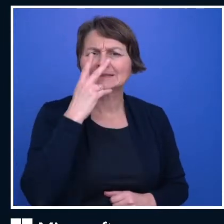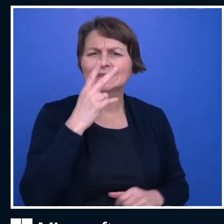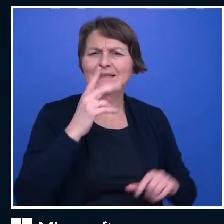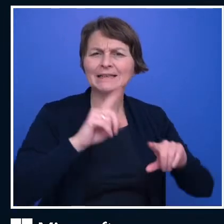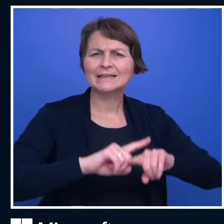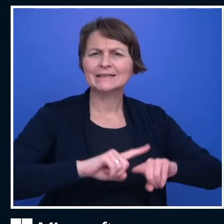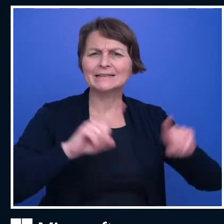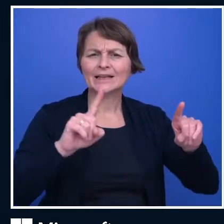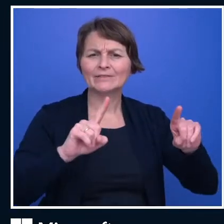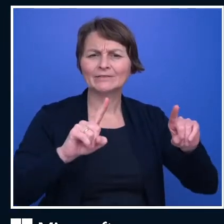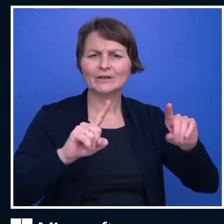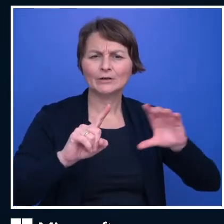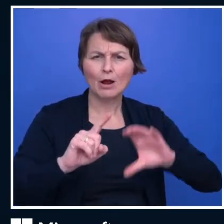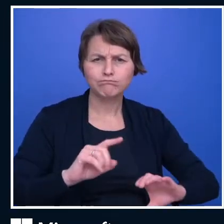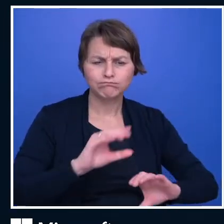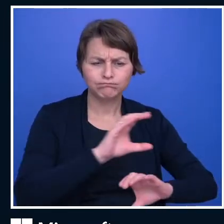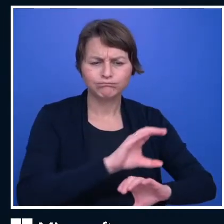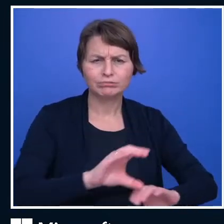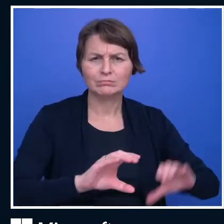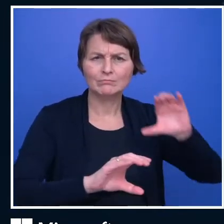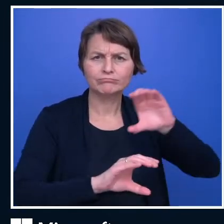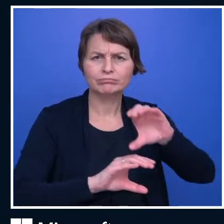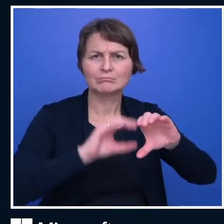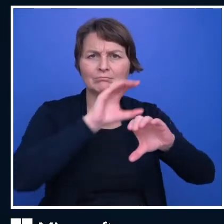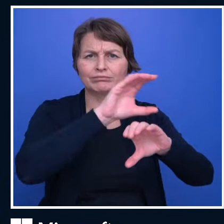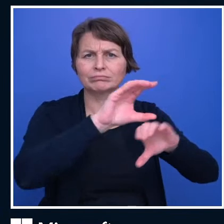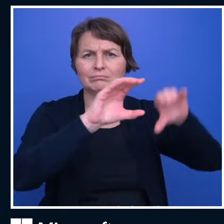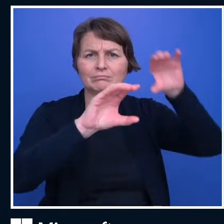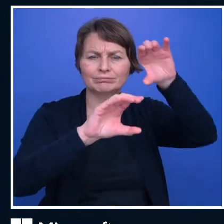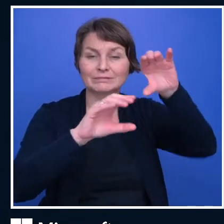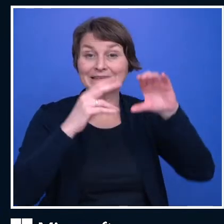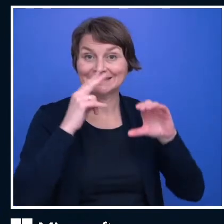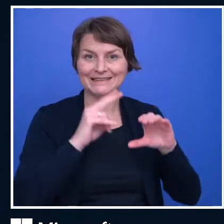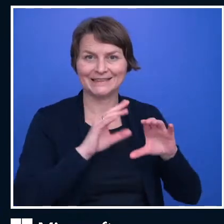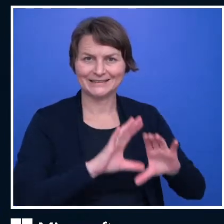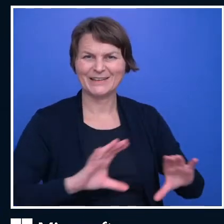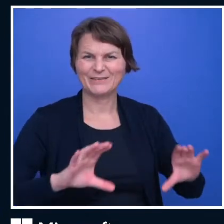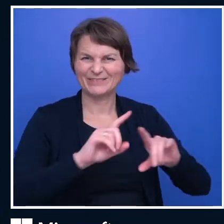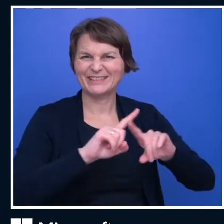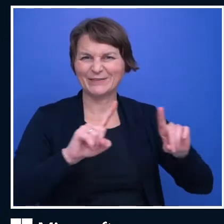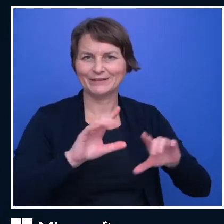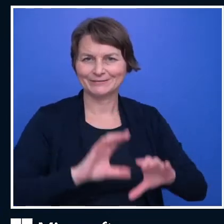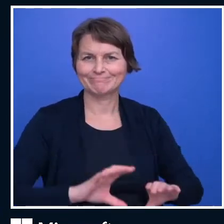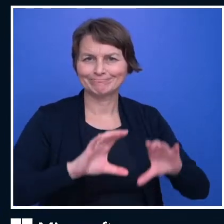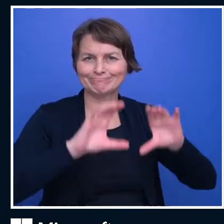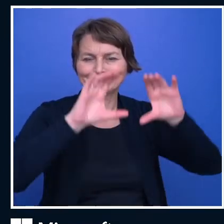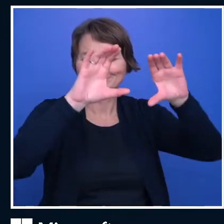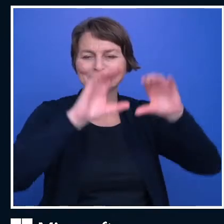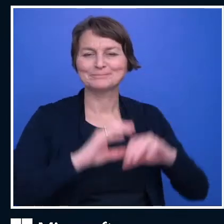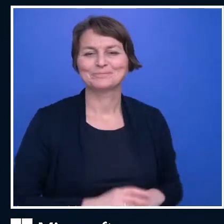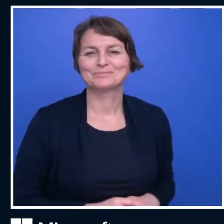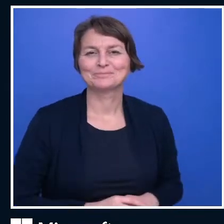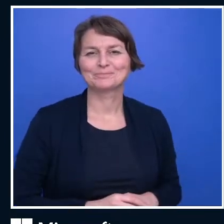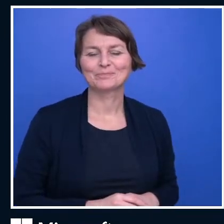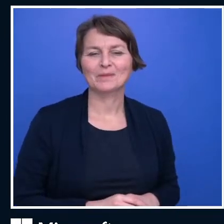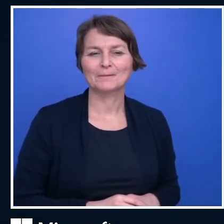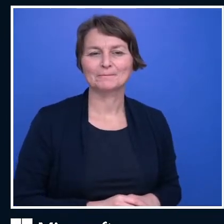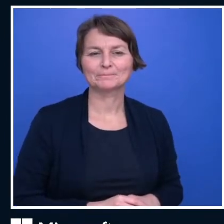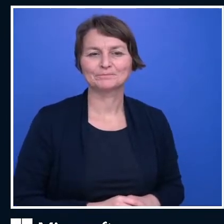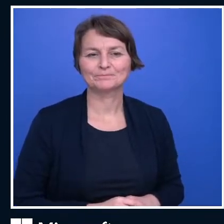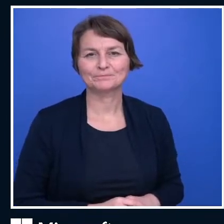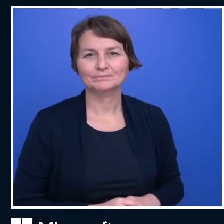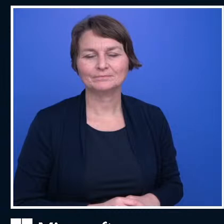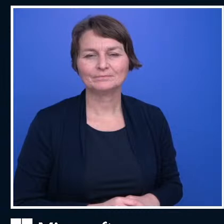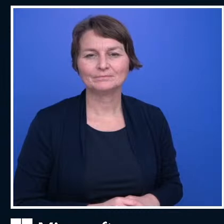segments, sections. So just for the information here, we have 13